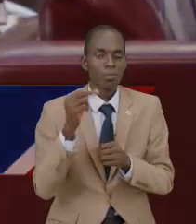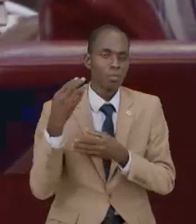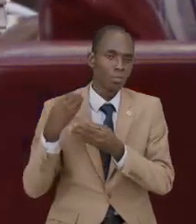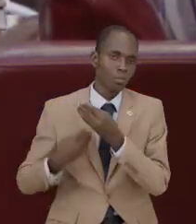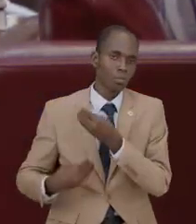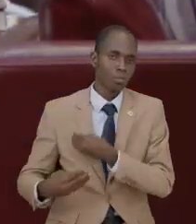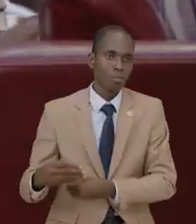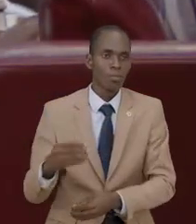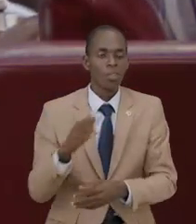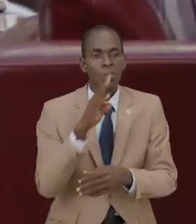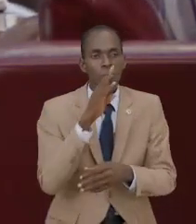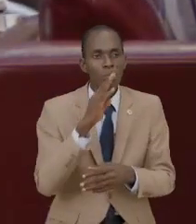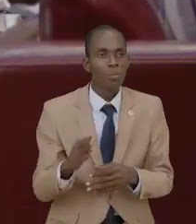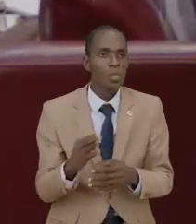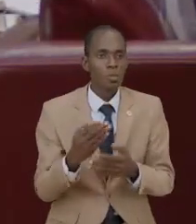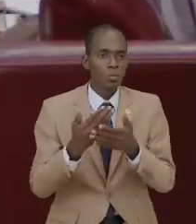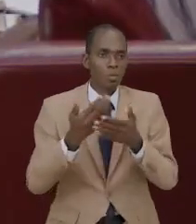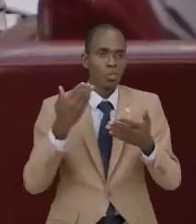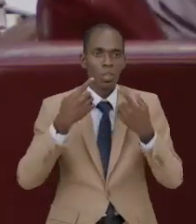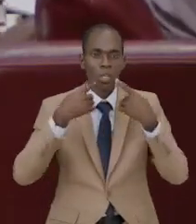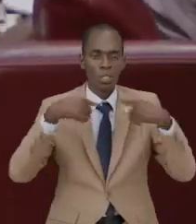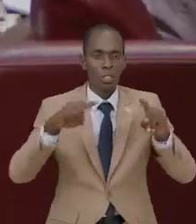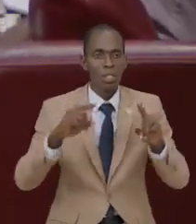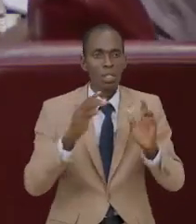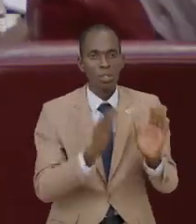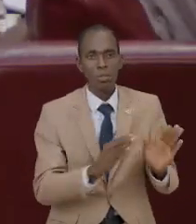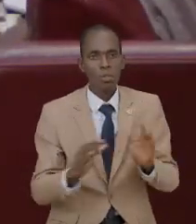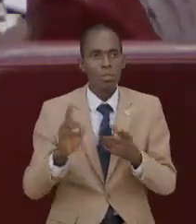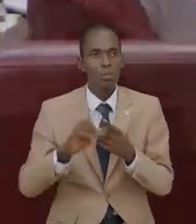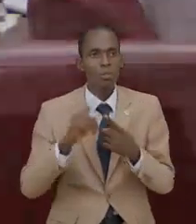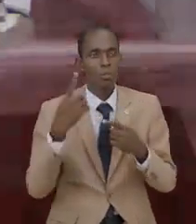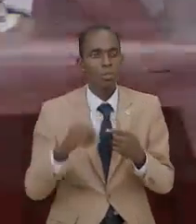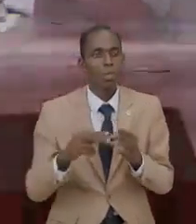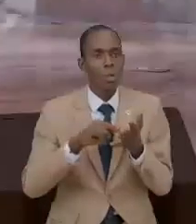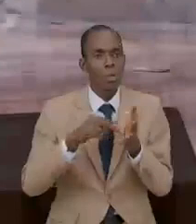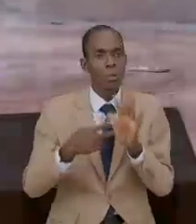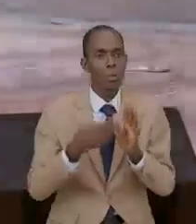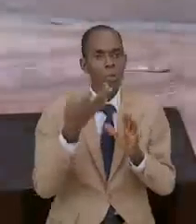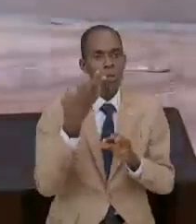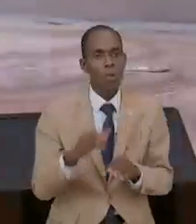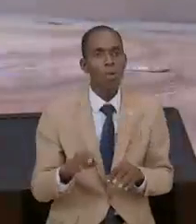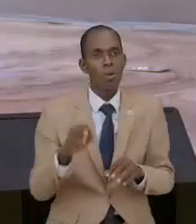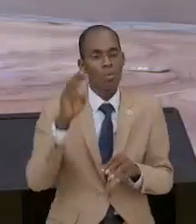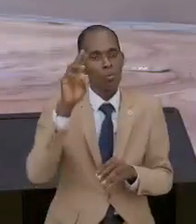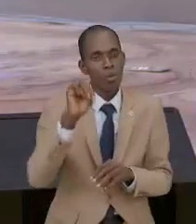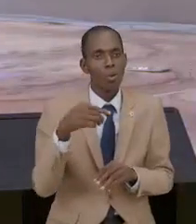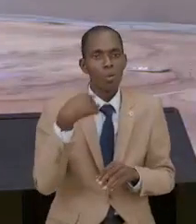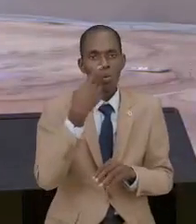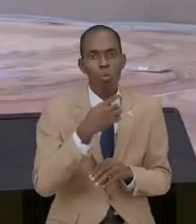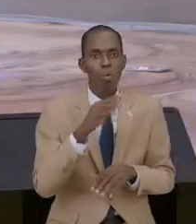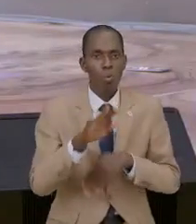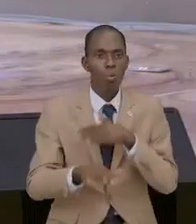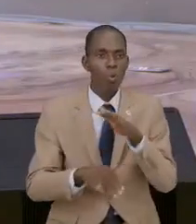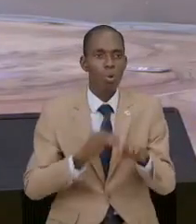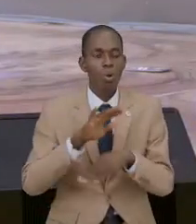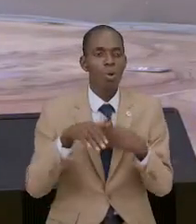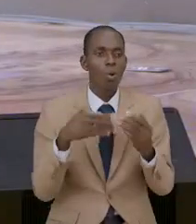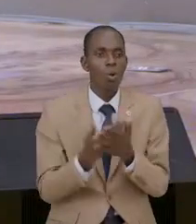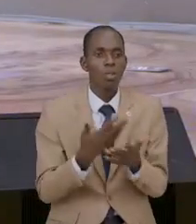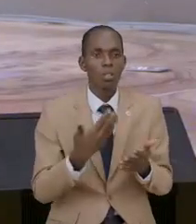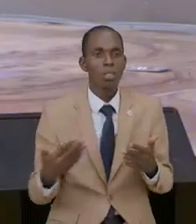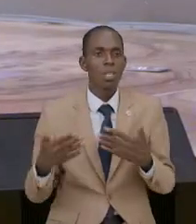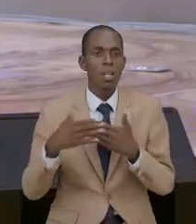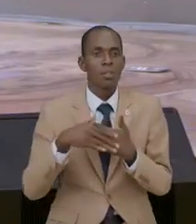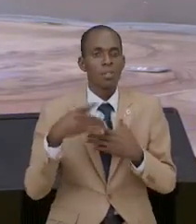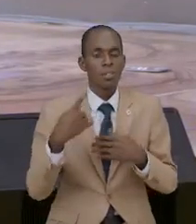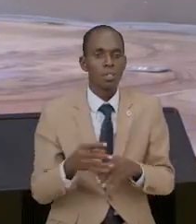being predestinated according to the purpose of him who worketh all things